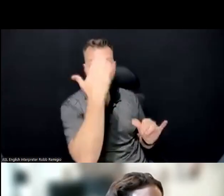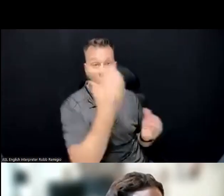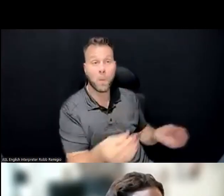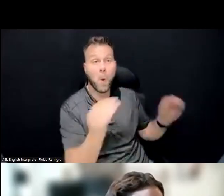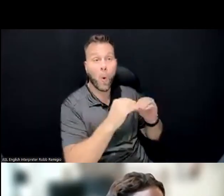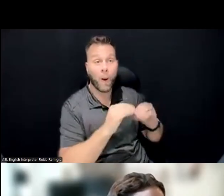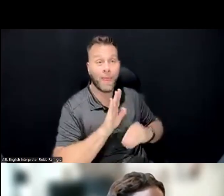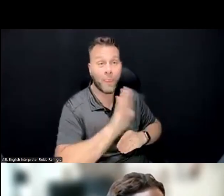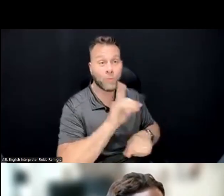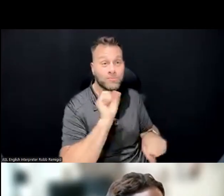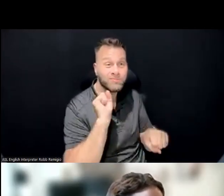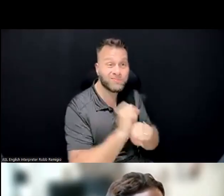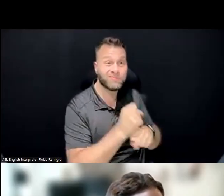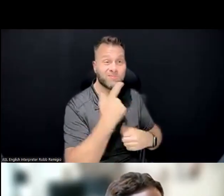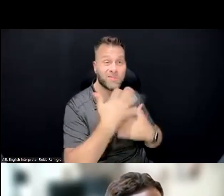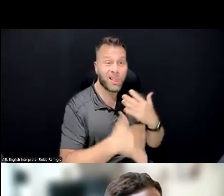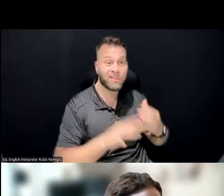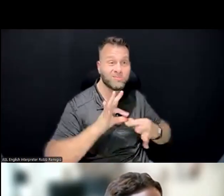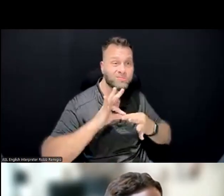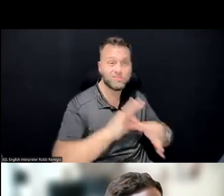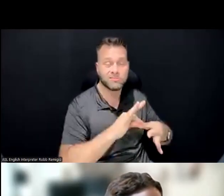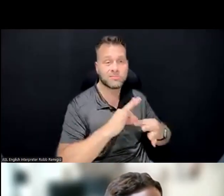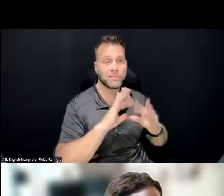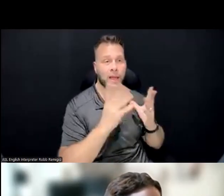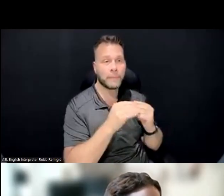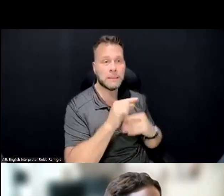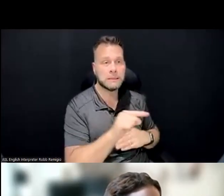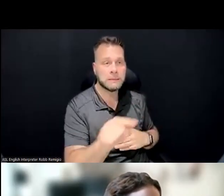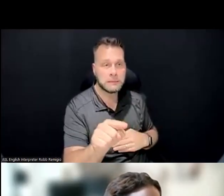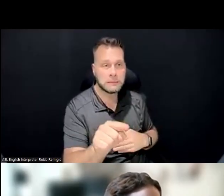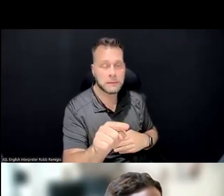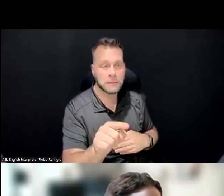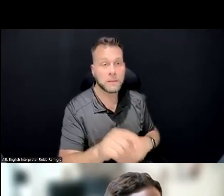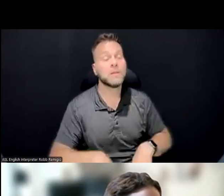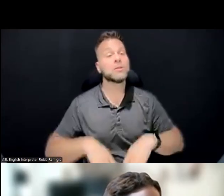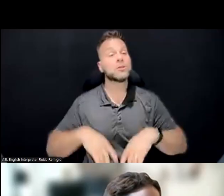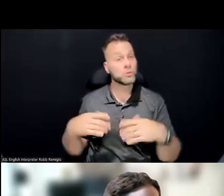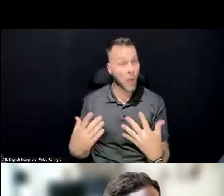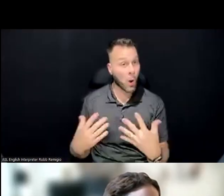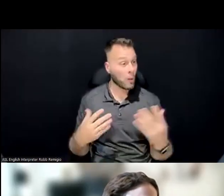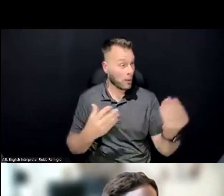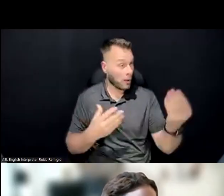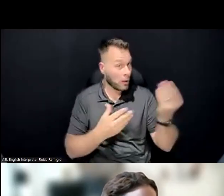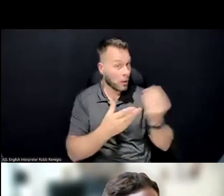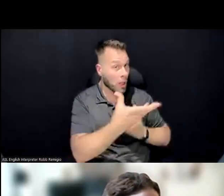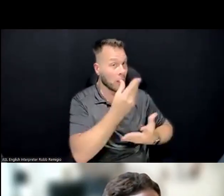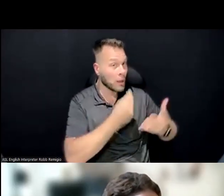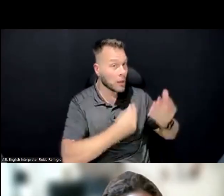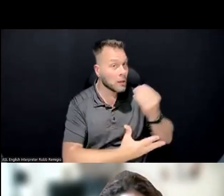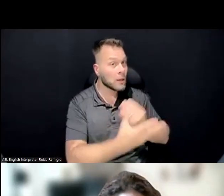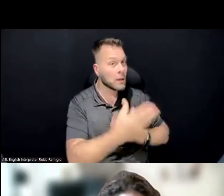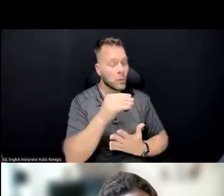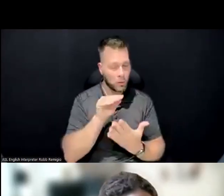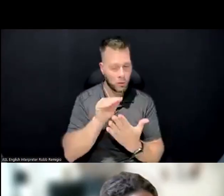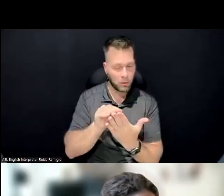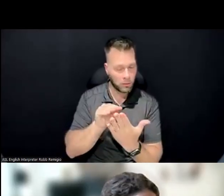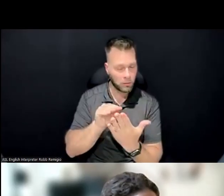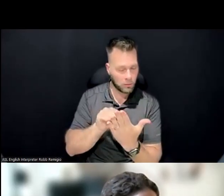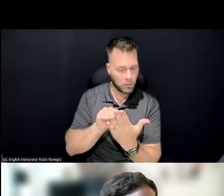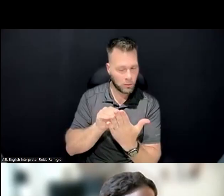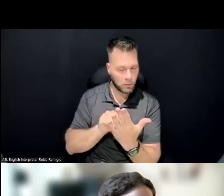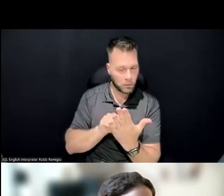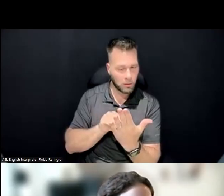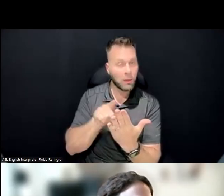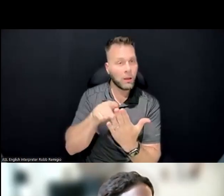information we document. So as we're putting these compelling stories, we are working as a team and we are gathering